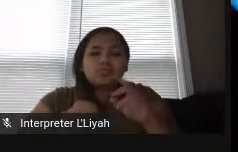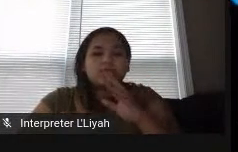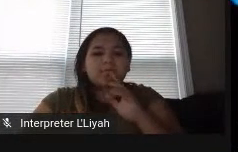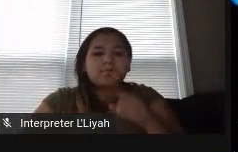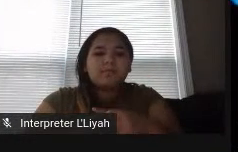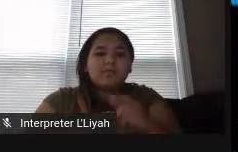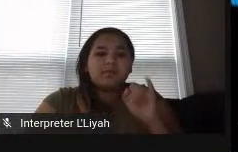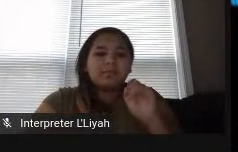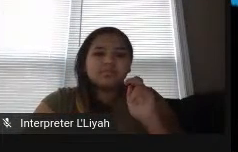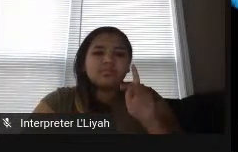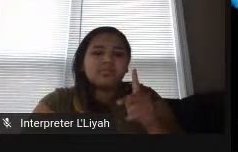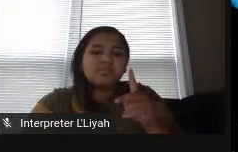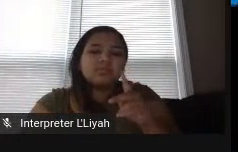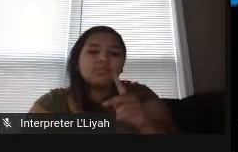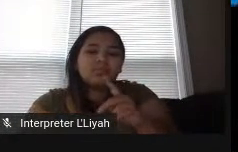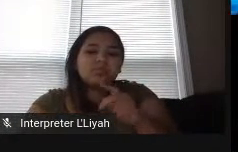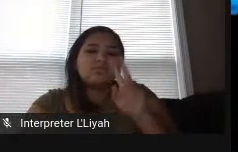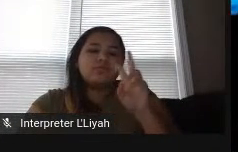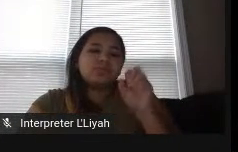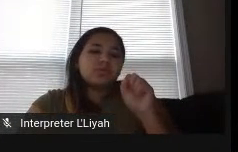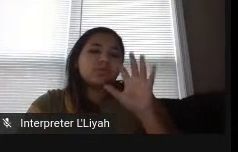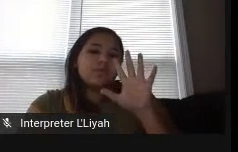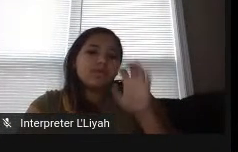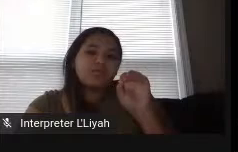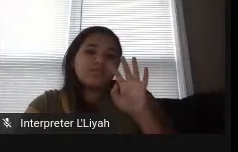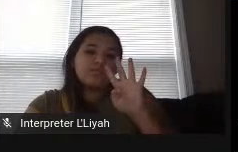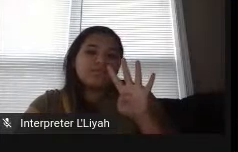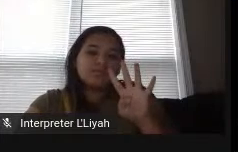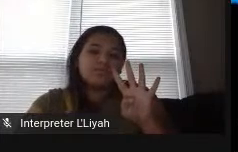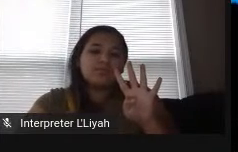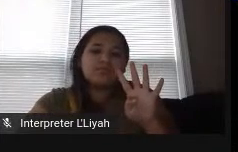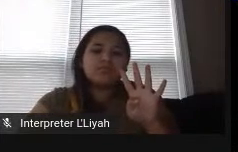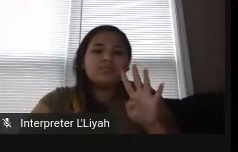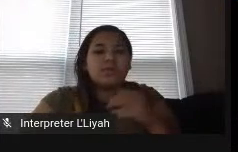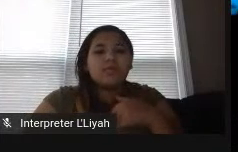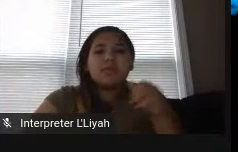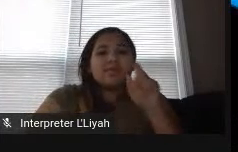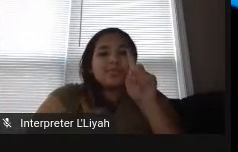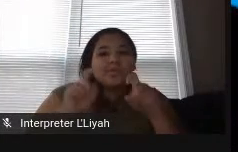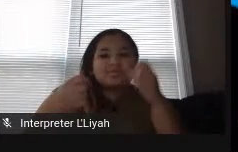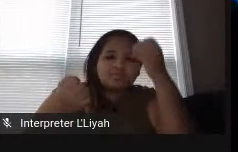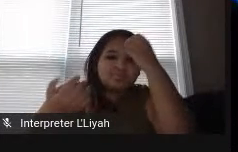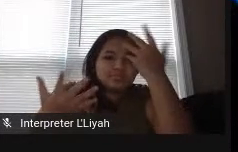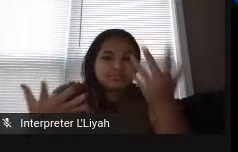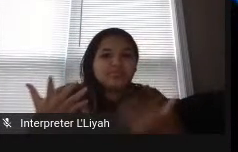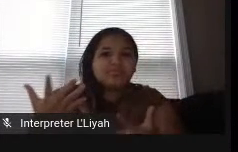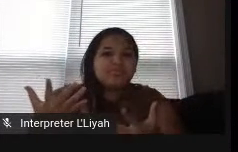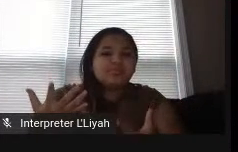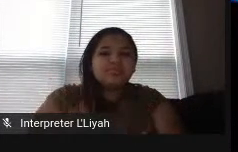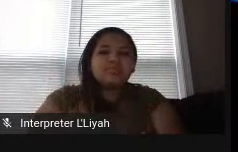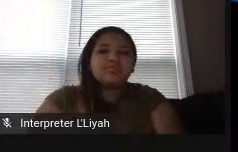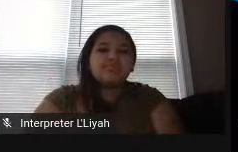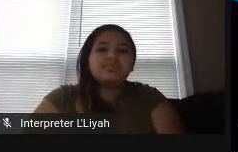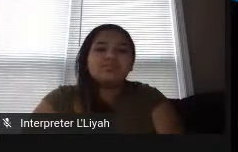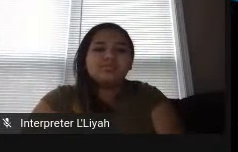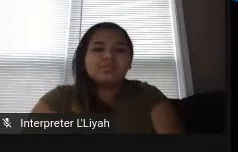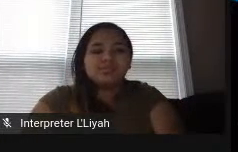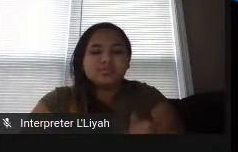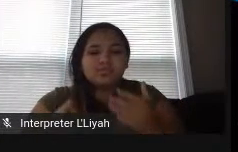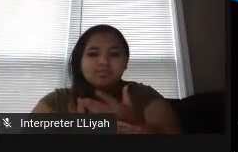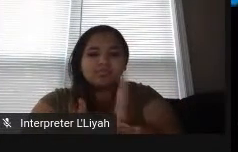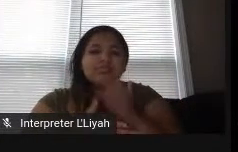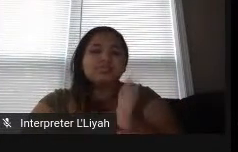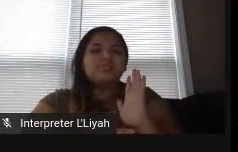IEPs versus 504s. If you have any questions, please let us know.